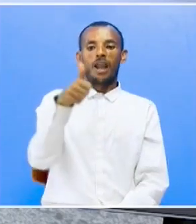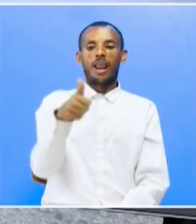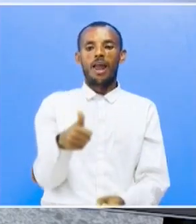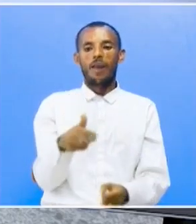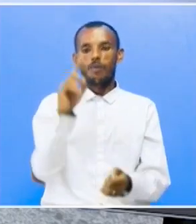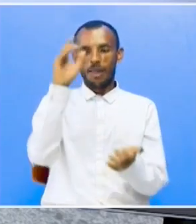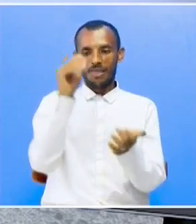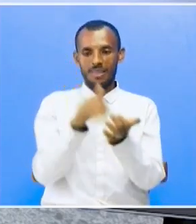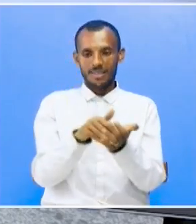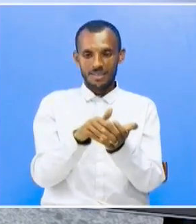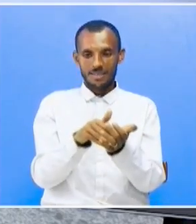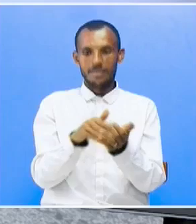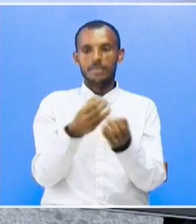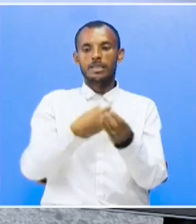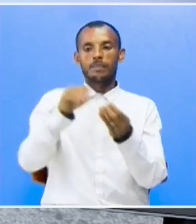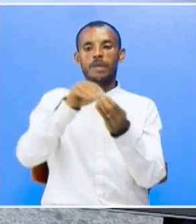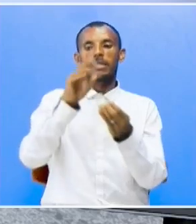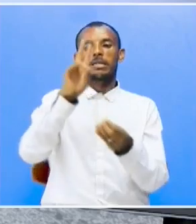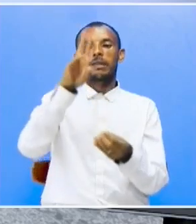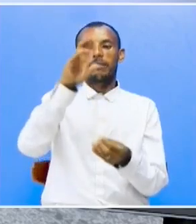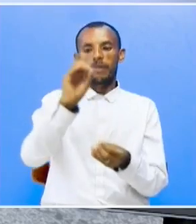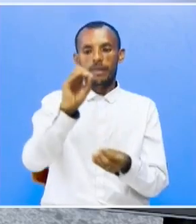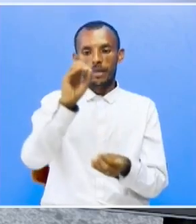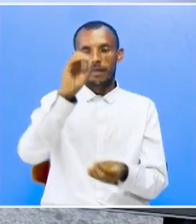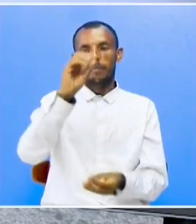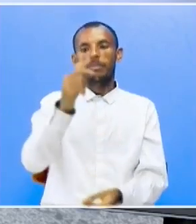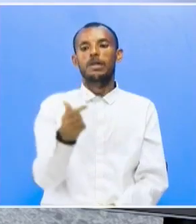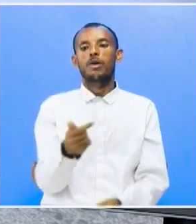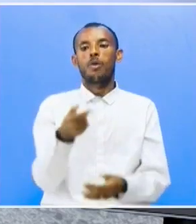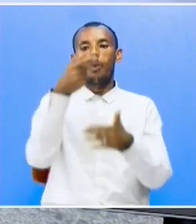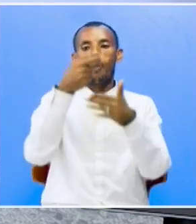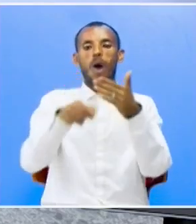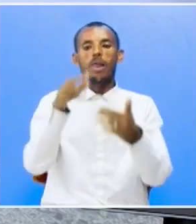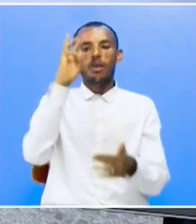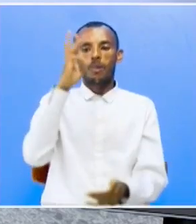1,000 birr. So what